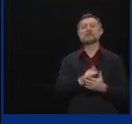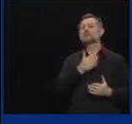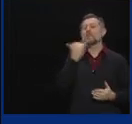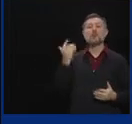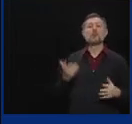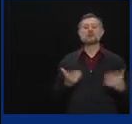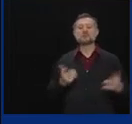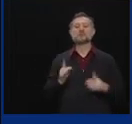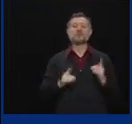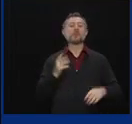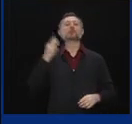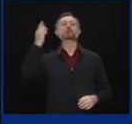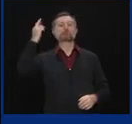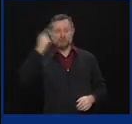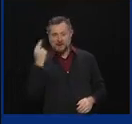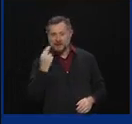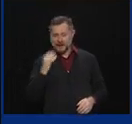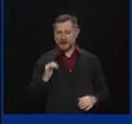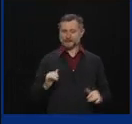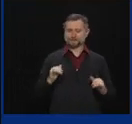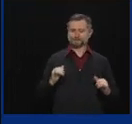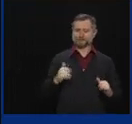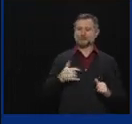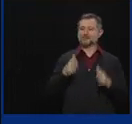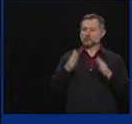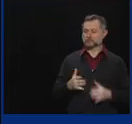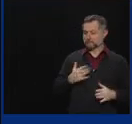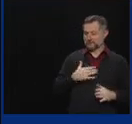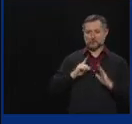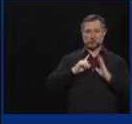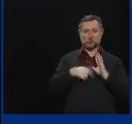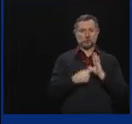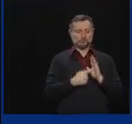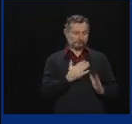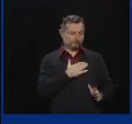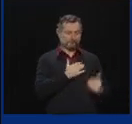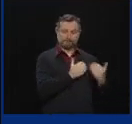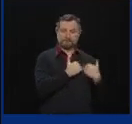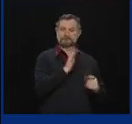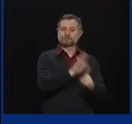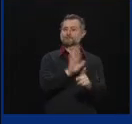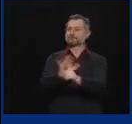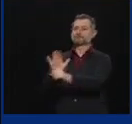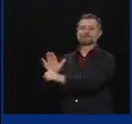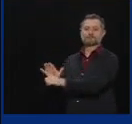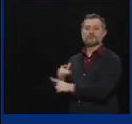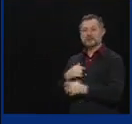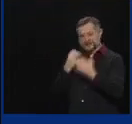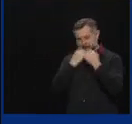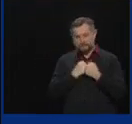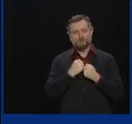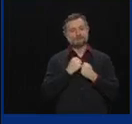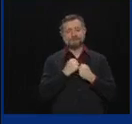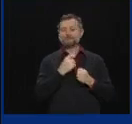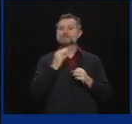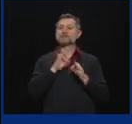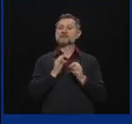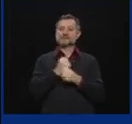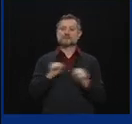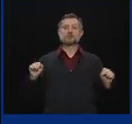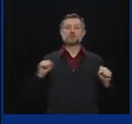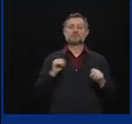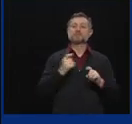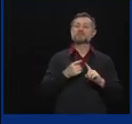to realize the role that each and every one of them play in allowing us to finally say we are liberated from this pandemic once and for